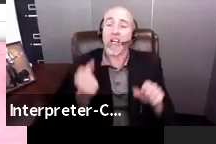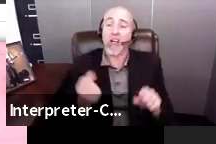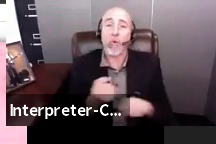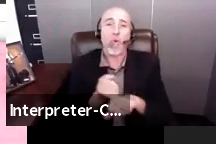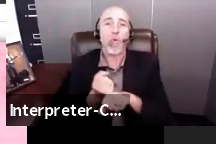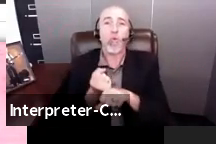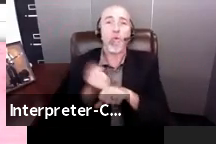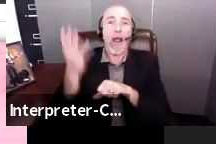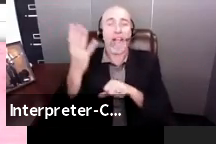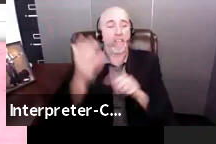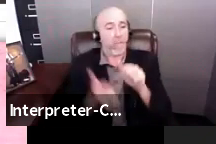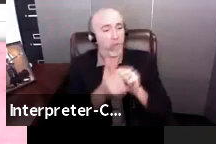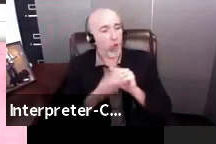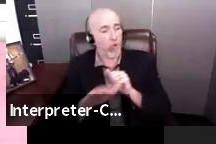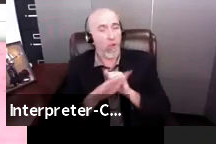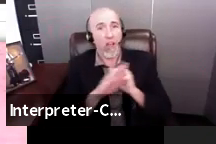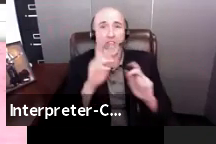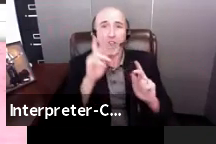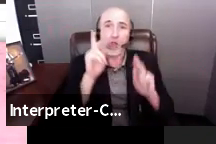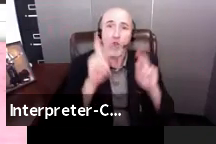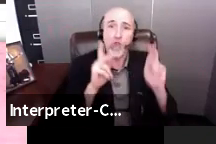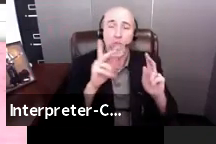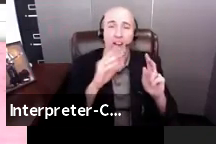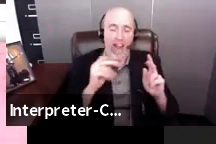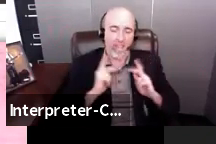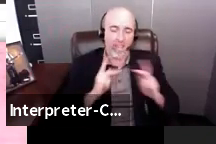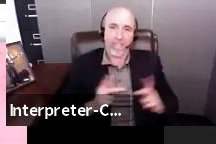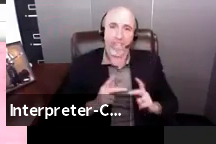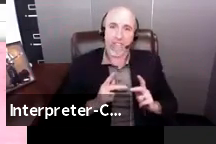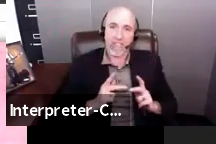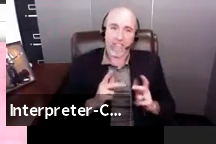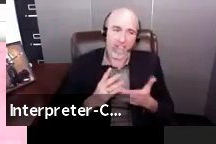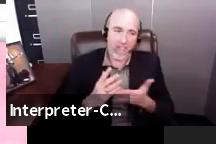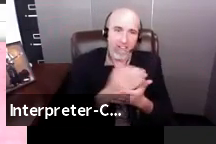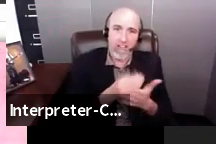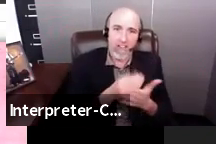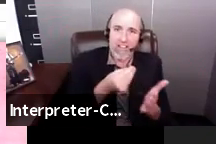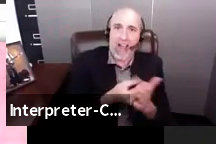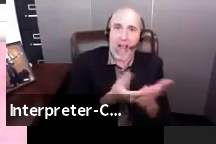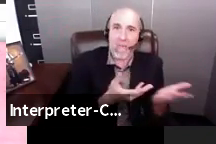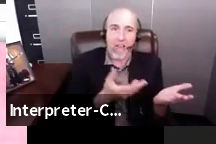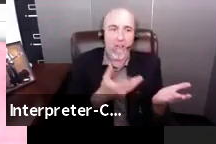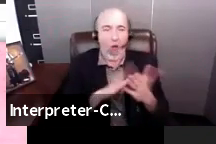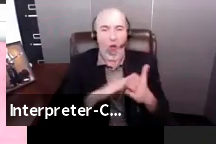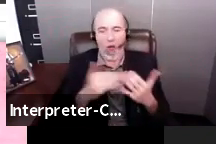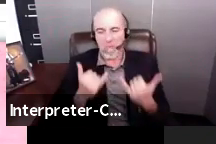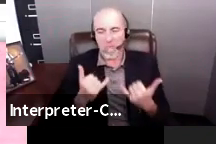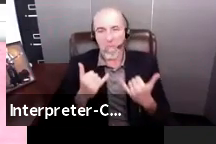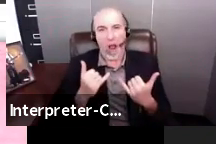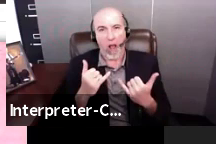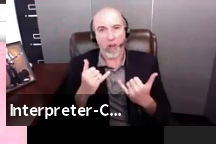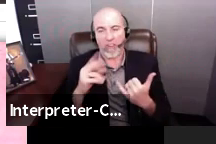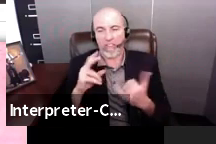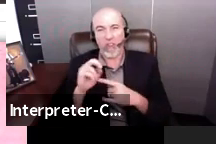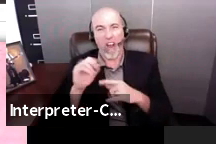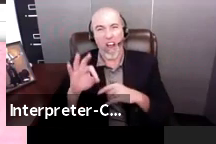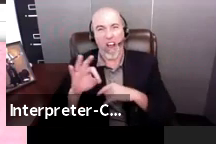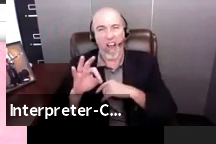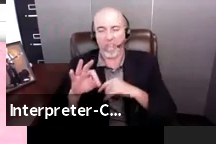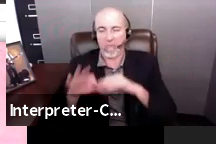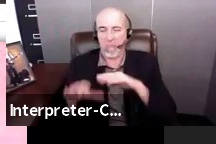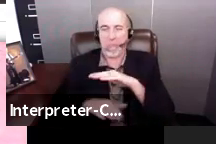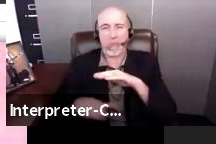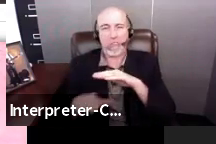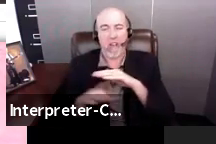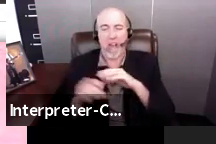its human and physical capital on modern versions of primitive symbols of power and